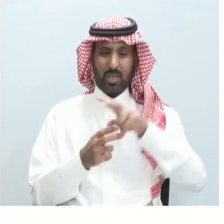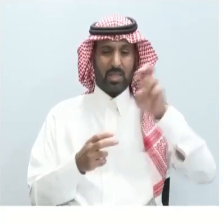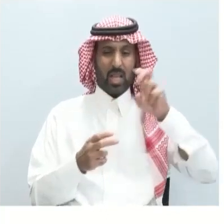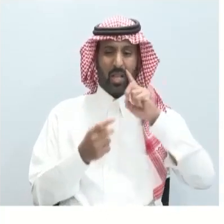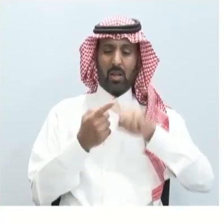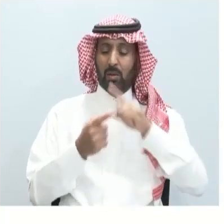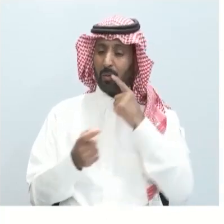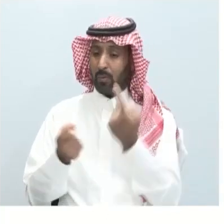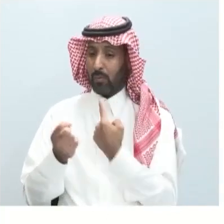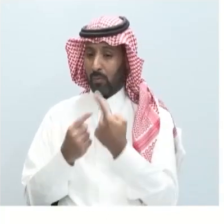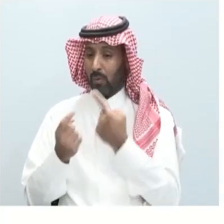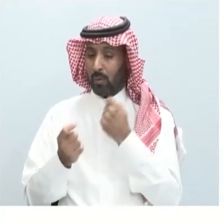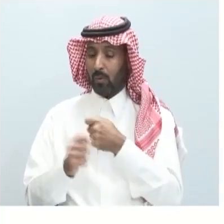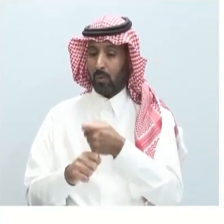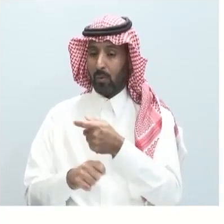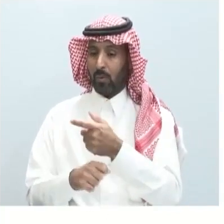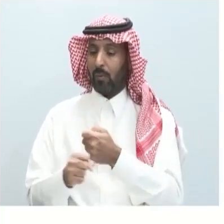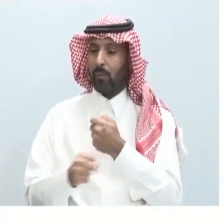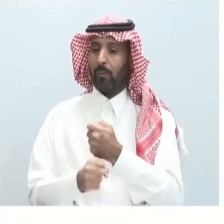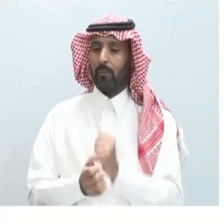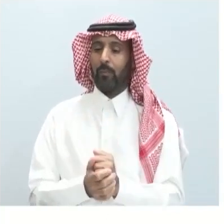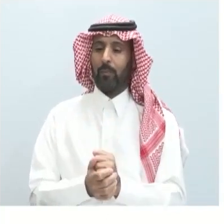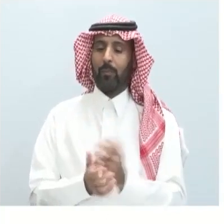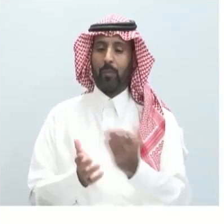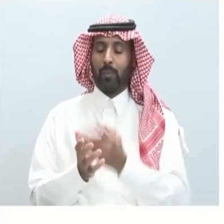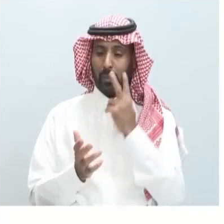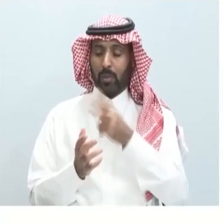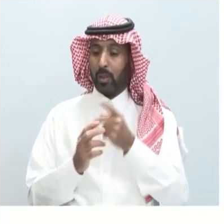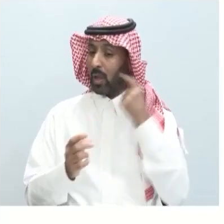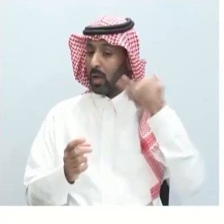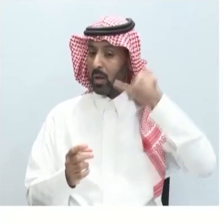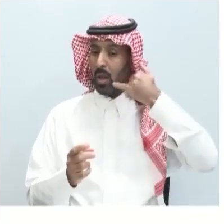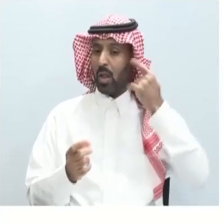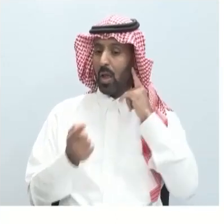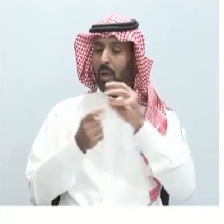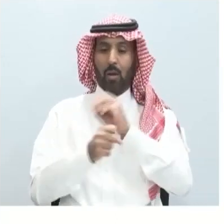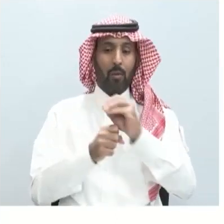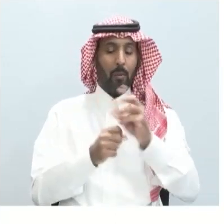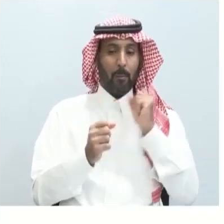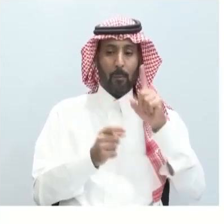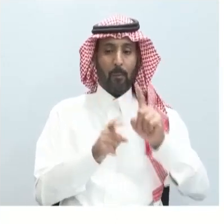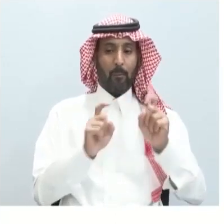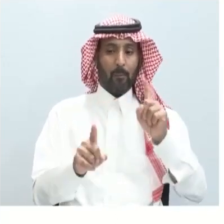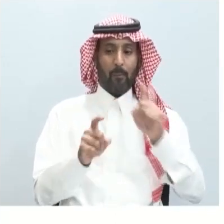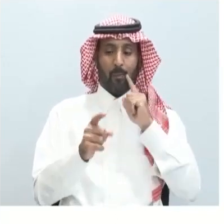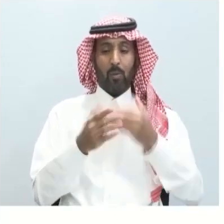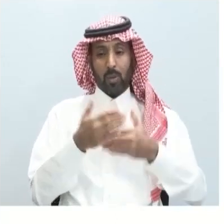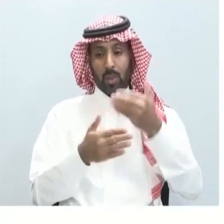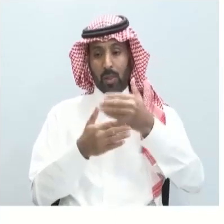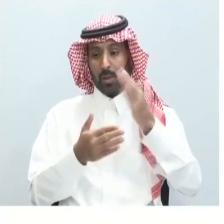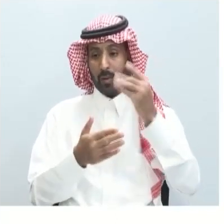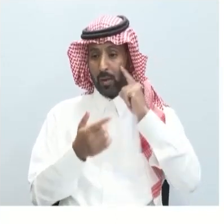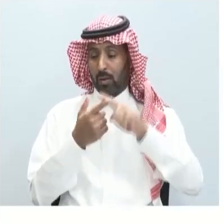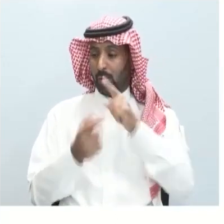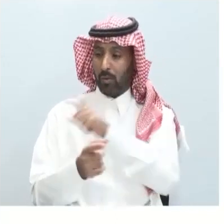interested in participating actively in a dynamic economy. Telecommunications and information technology will be updated and made